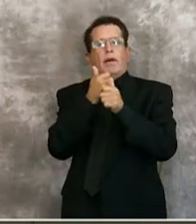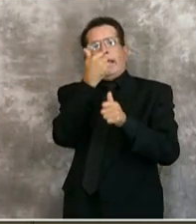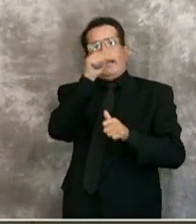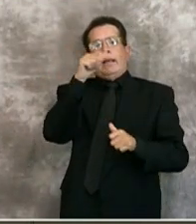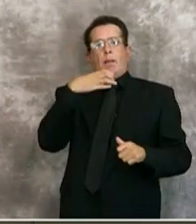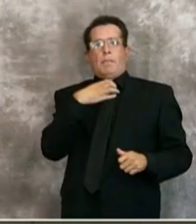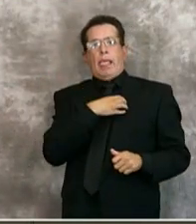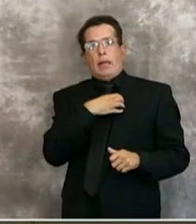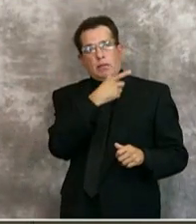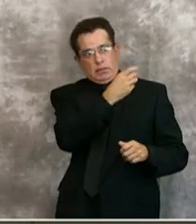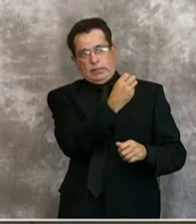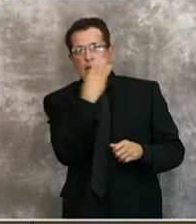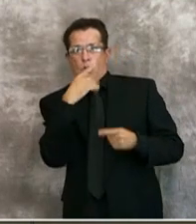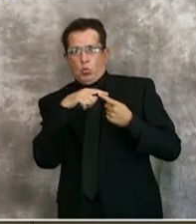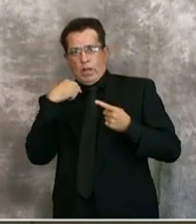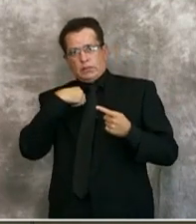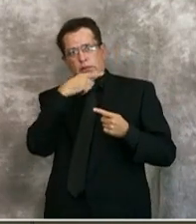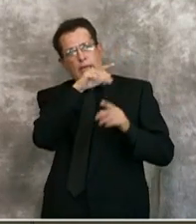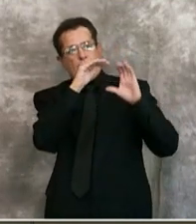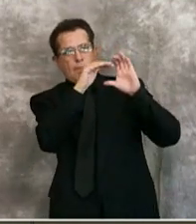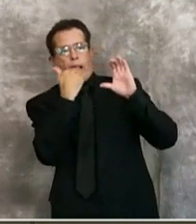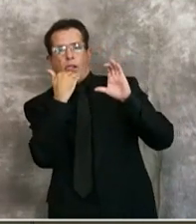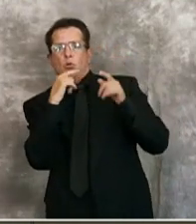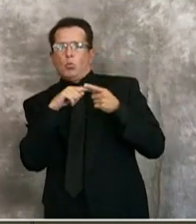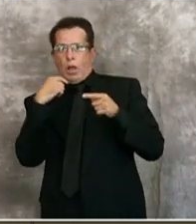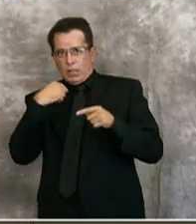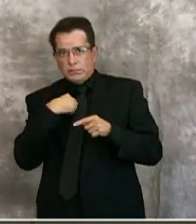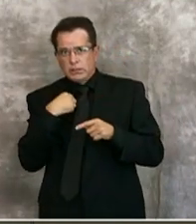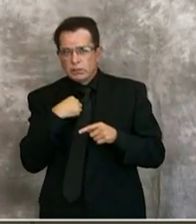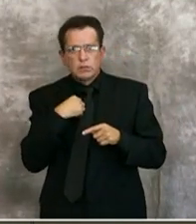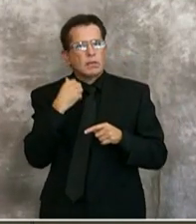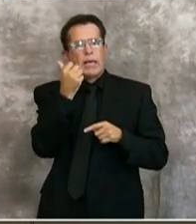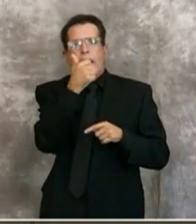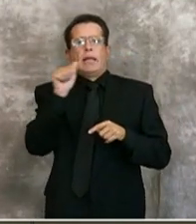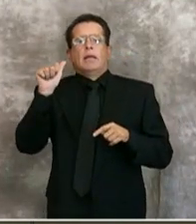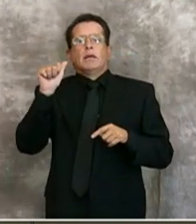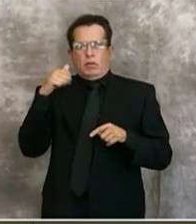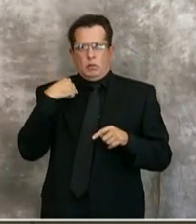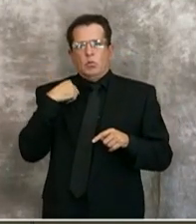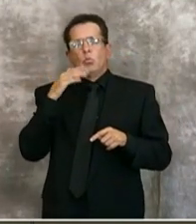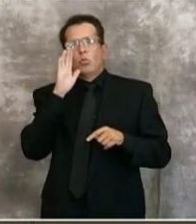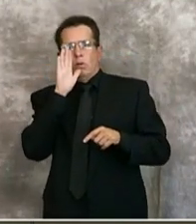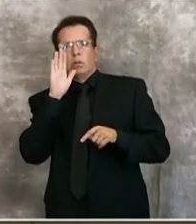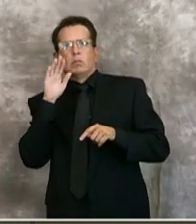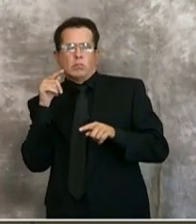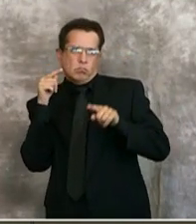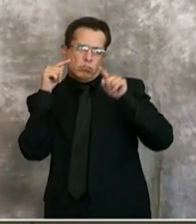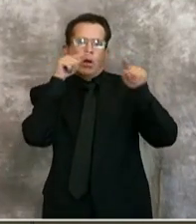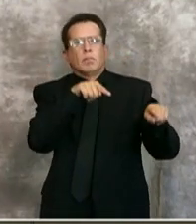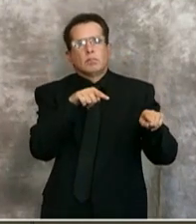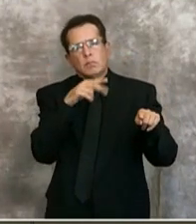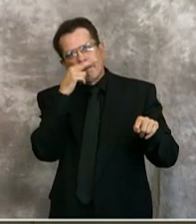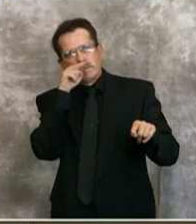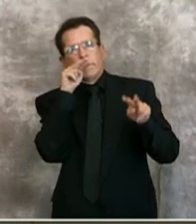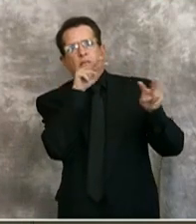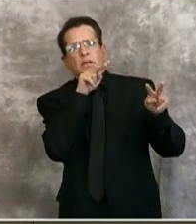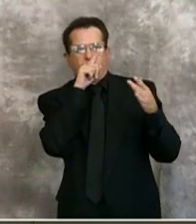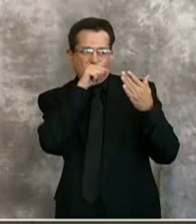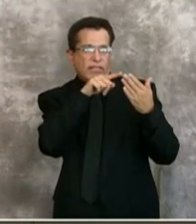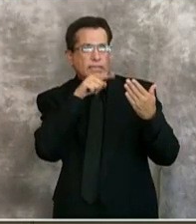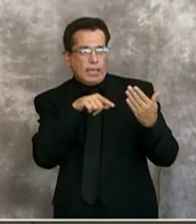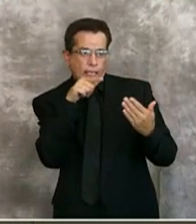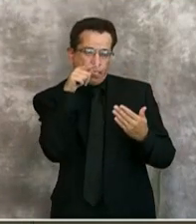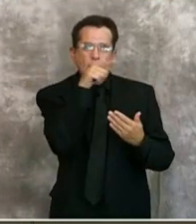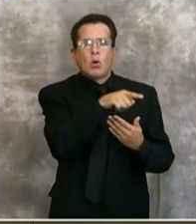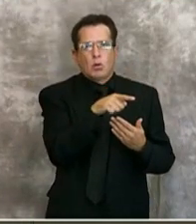are being sent to us through email or other avenues so that we can investigate those,